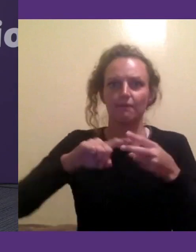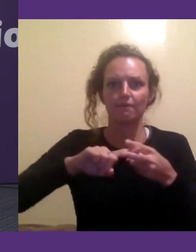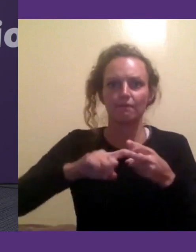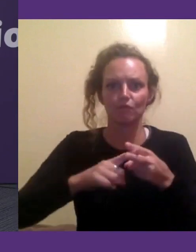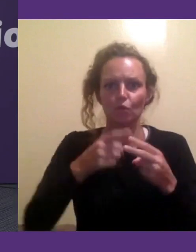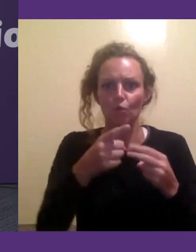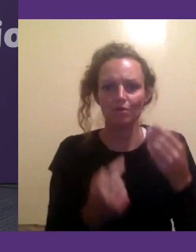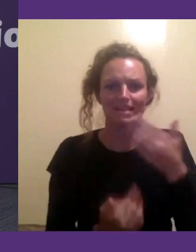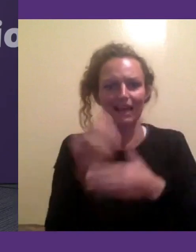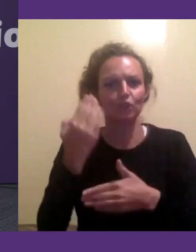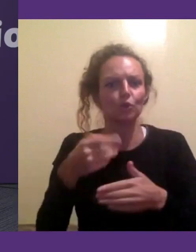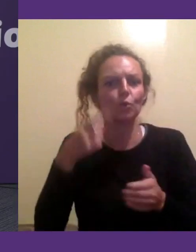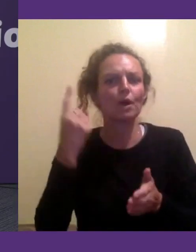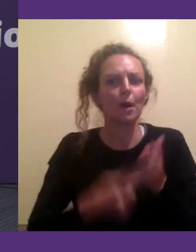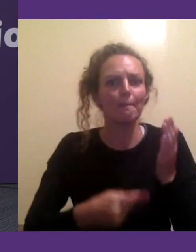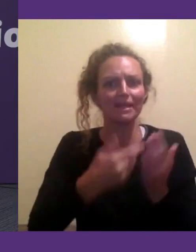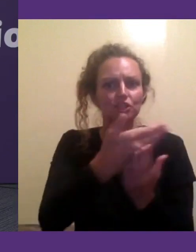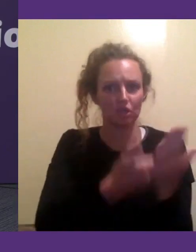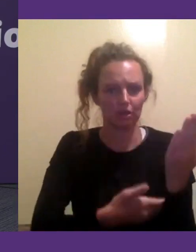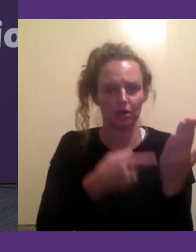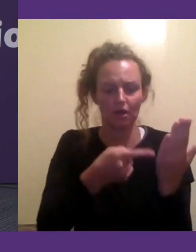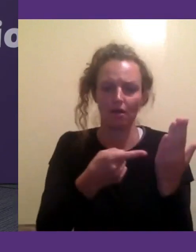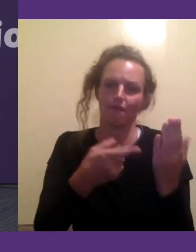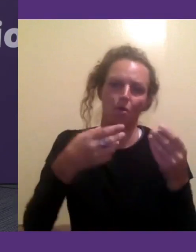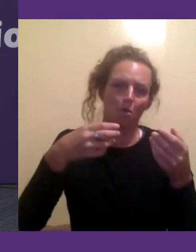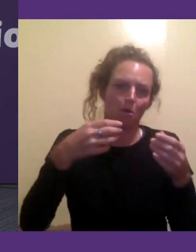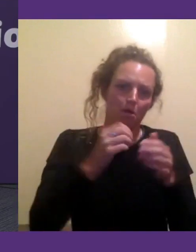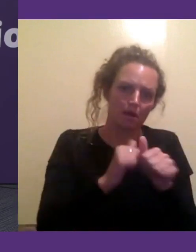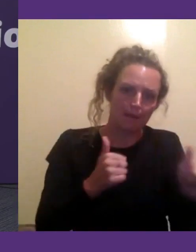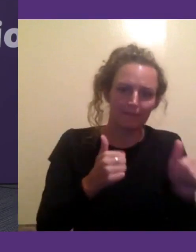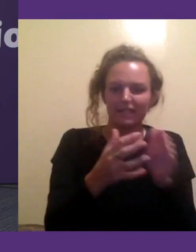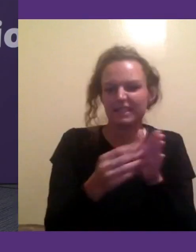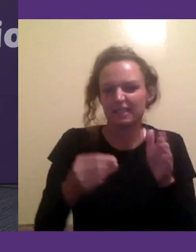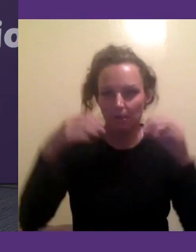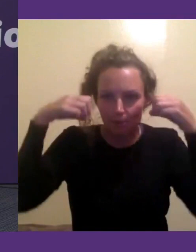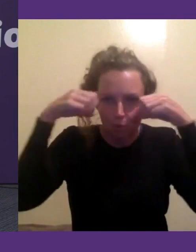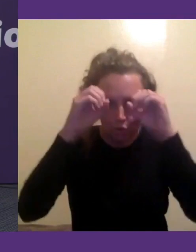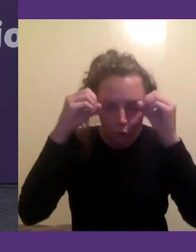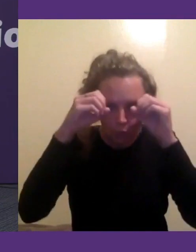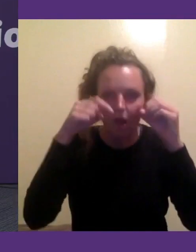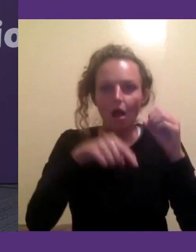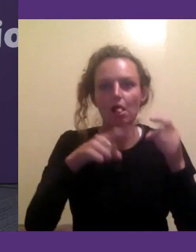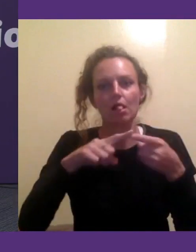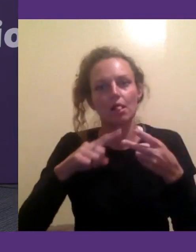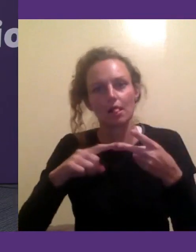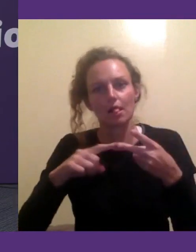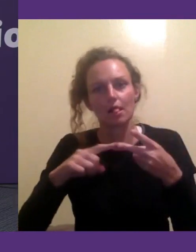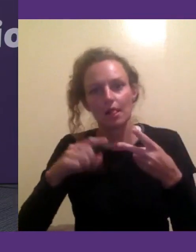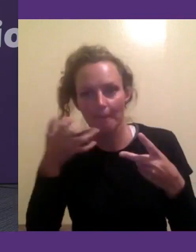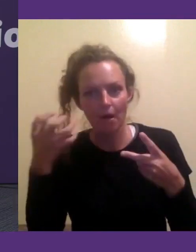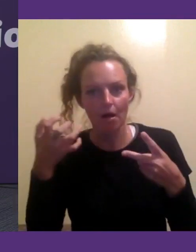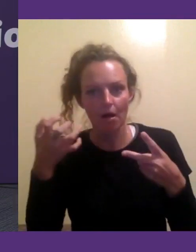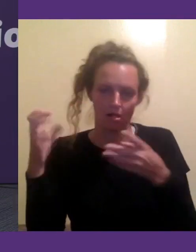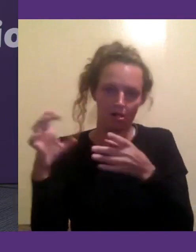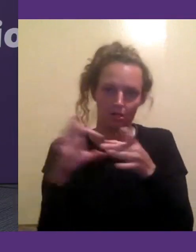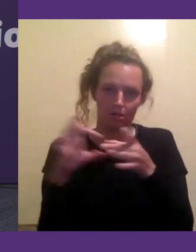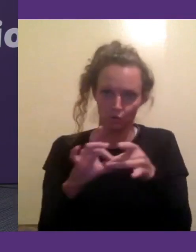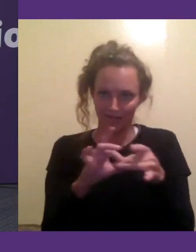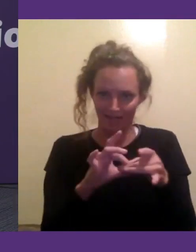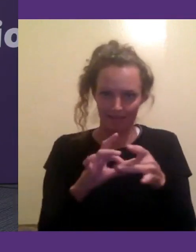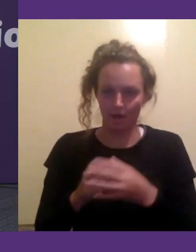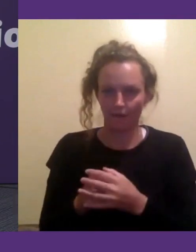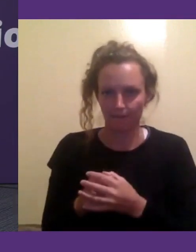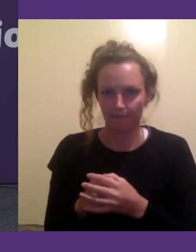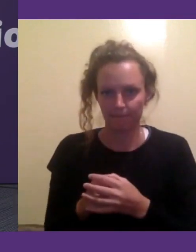HSBC. I mean, that's where the pressure is, I guess. In you want to be differentiating yourself, but on the other hand, some of what you described there is it's good